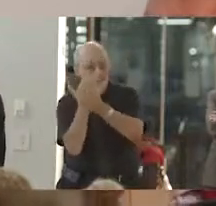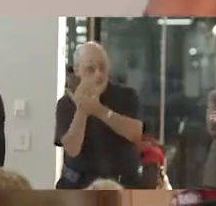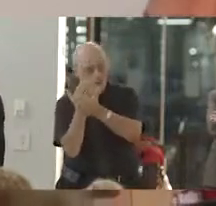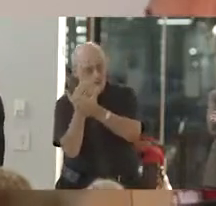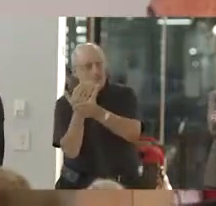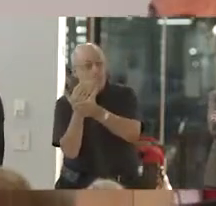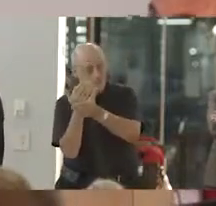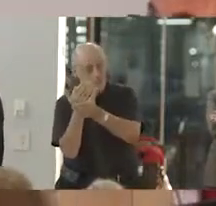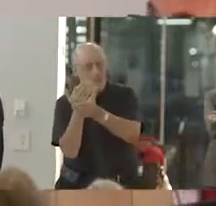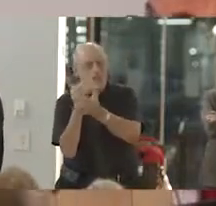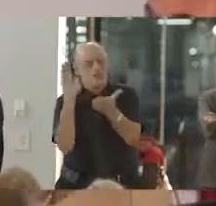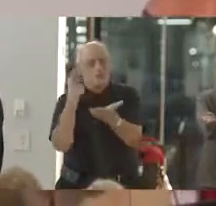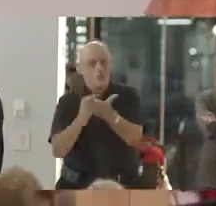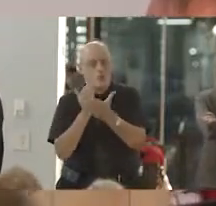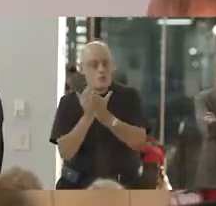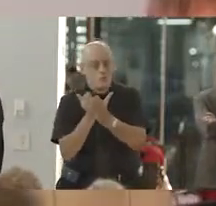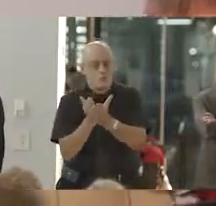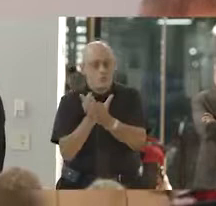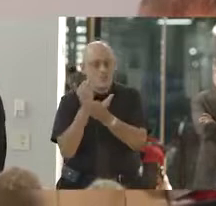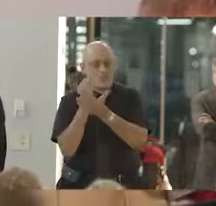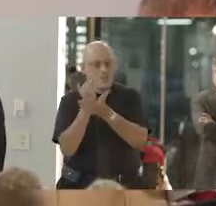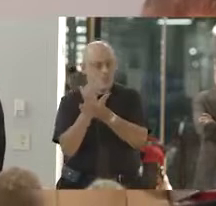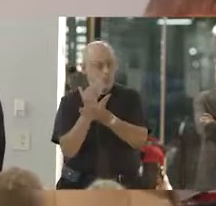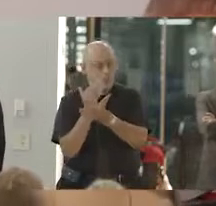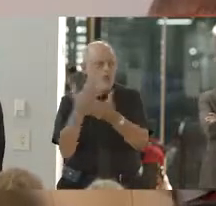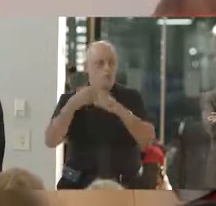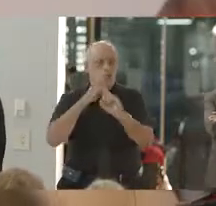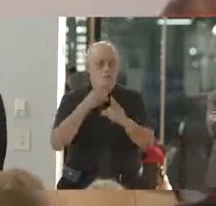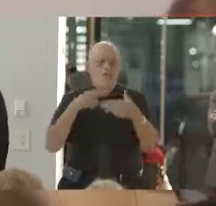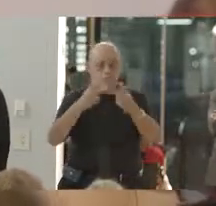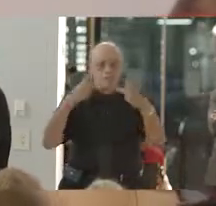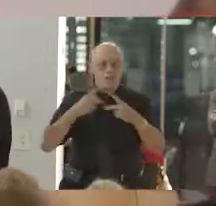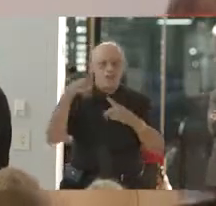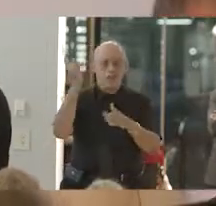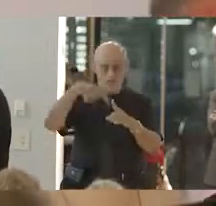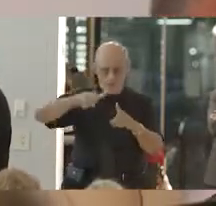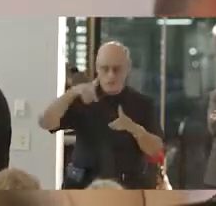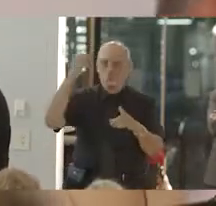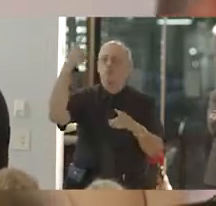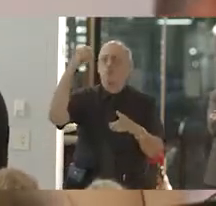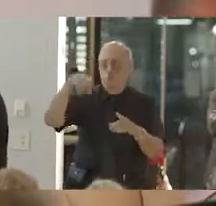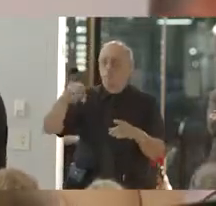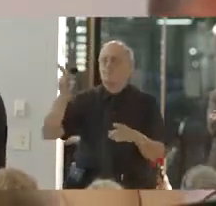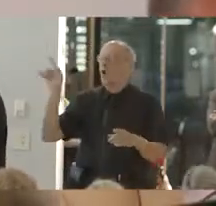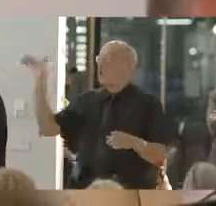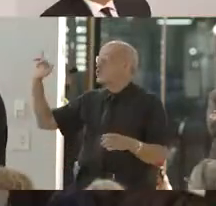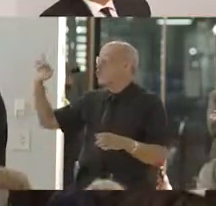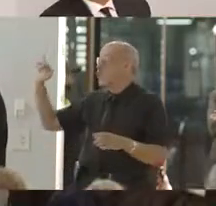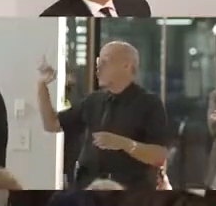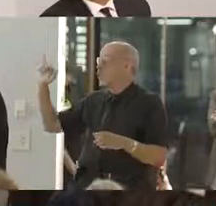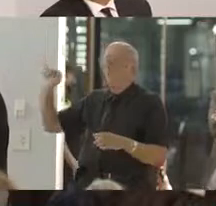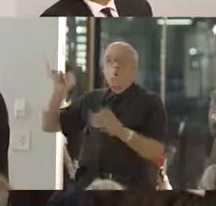The sailboats, the smaller boats. We would make sure that there's space for them, of course. And also on Reach